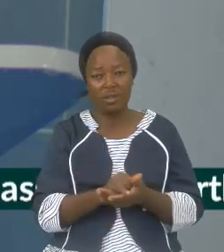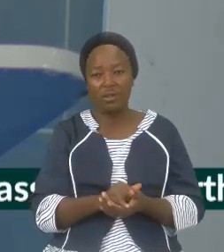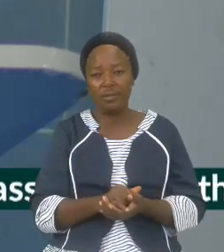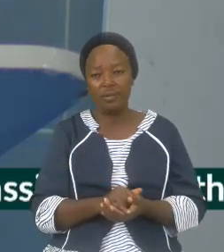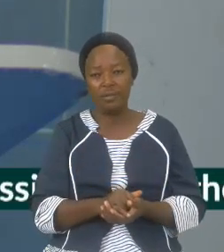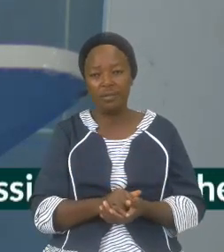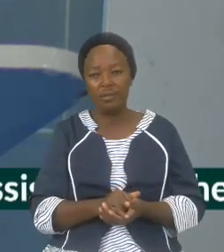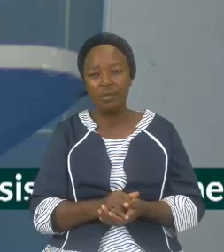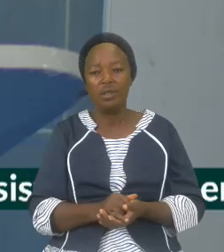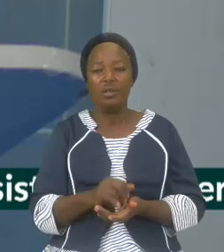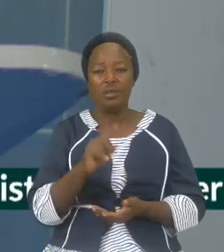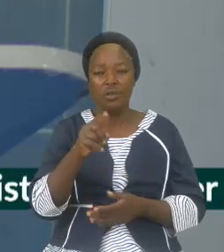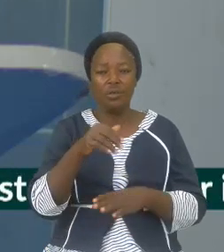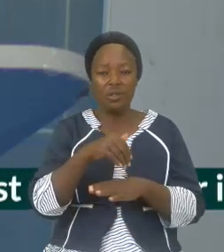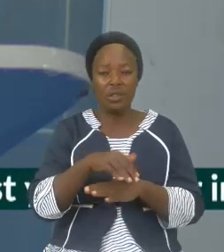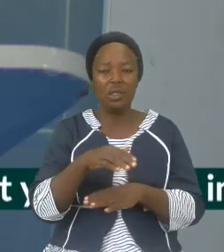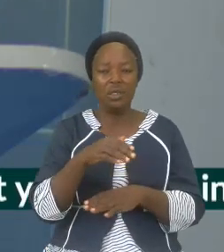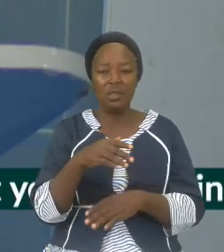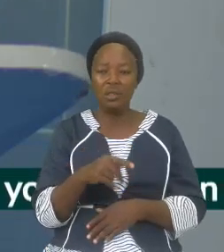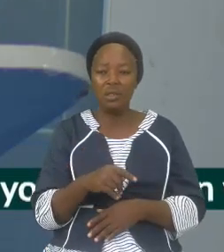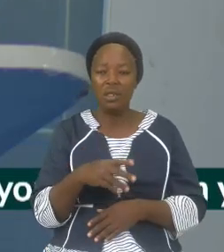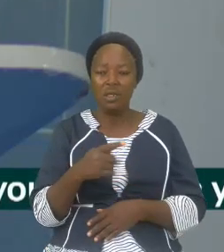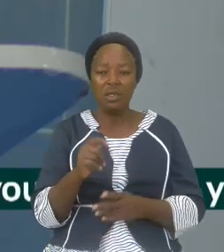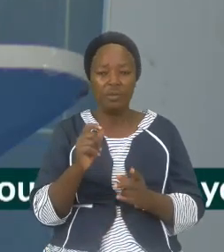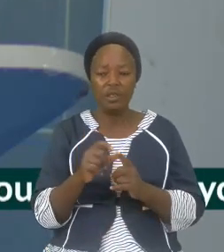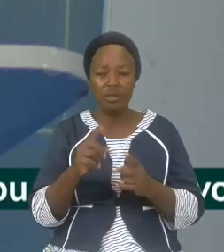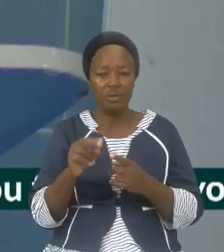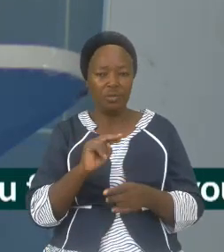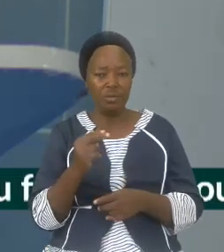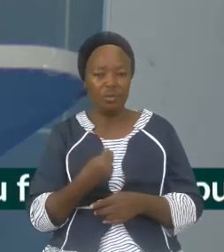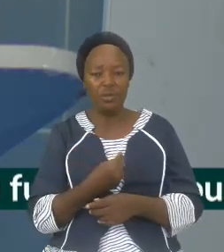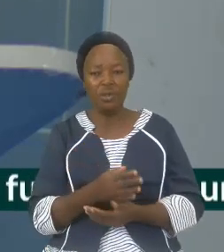ensure you send the WhatsApp message and information.